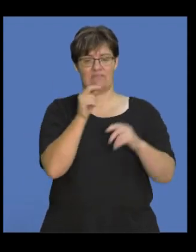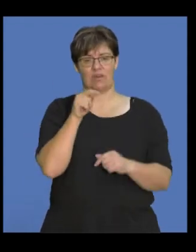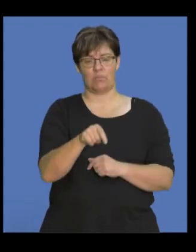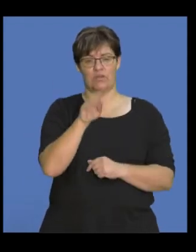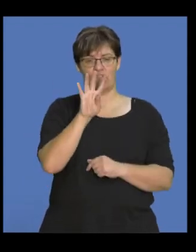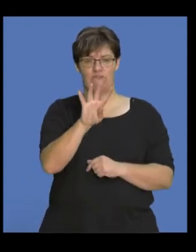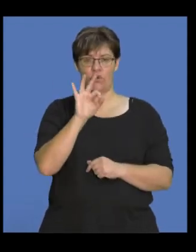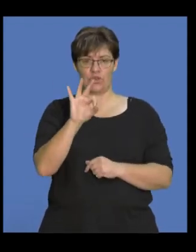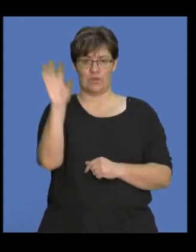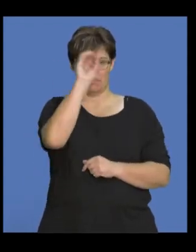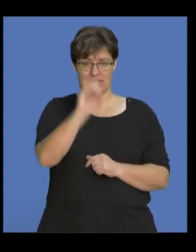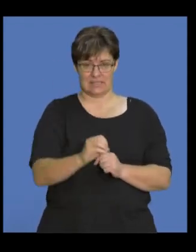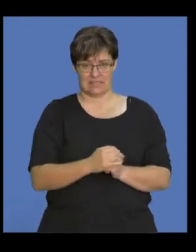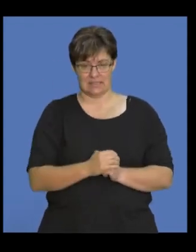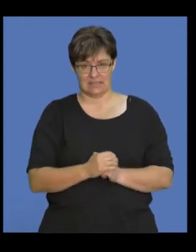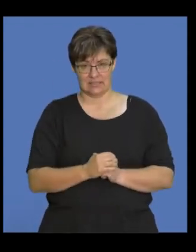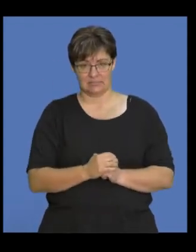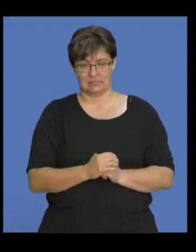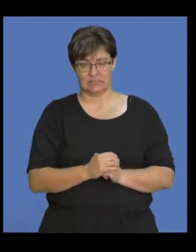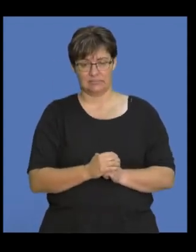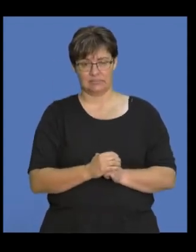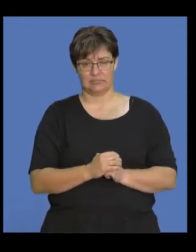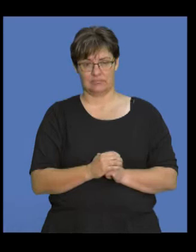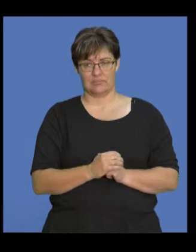11.43%. So this will be